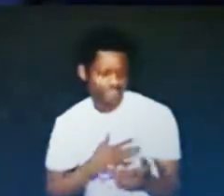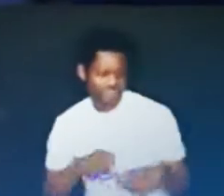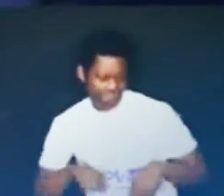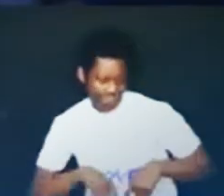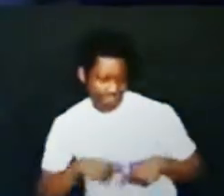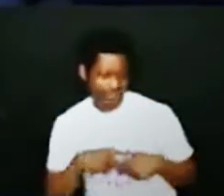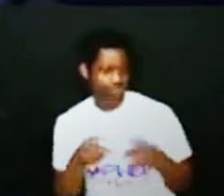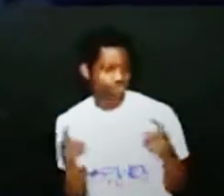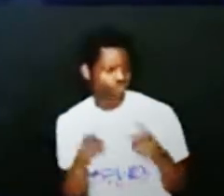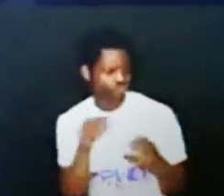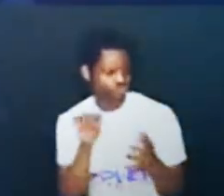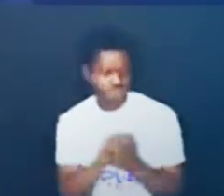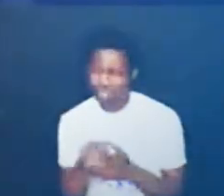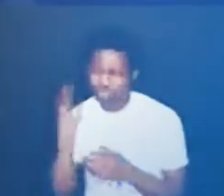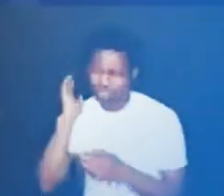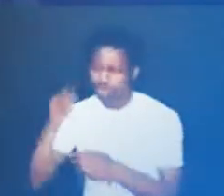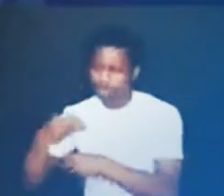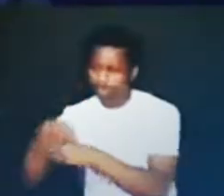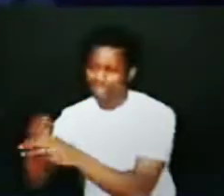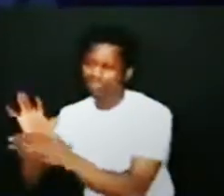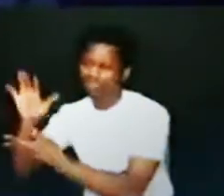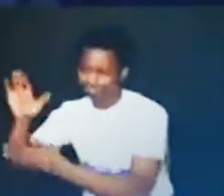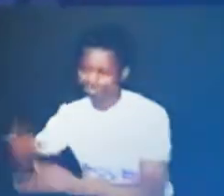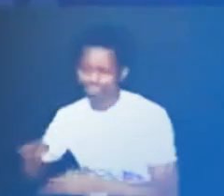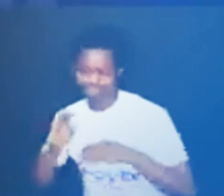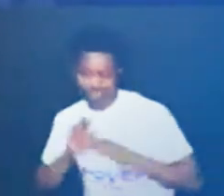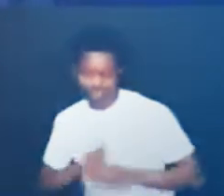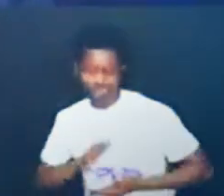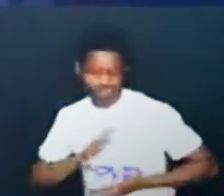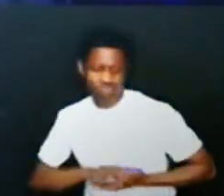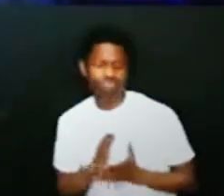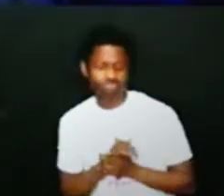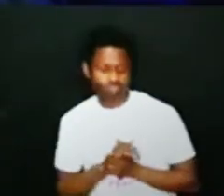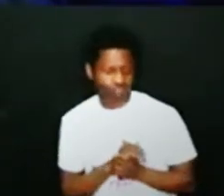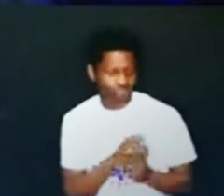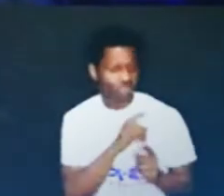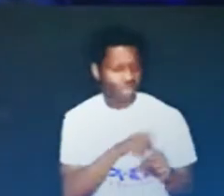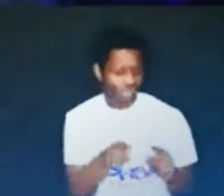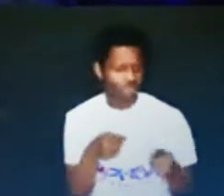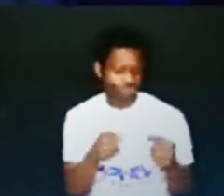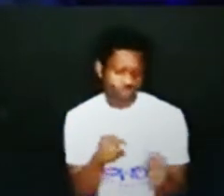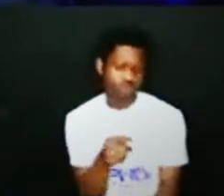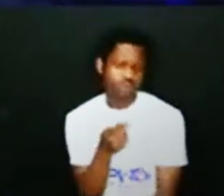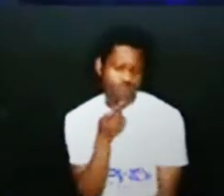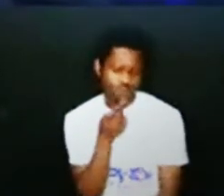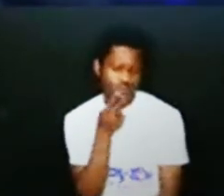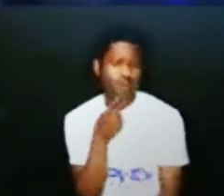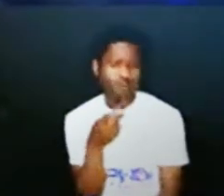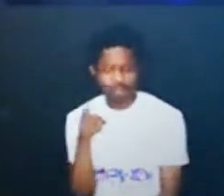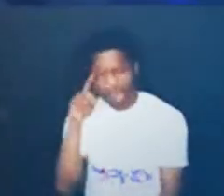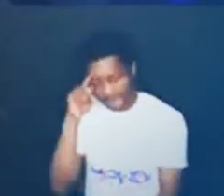Now he complied, but despite that, let's listen to what is going to go on.